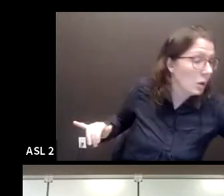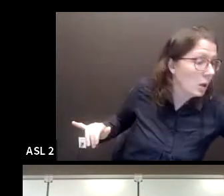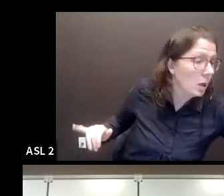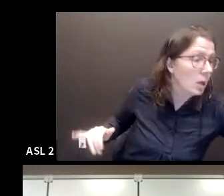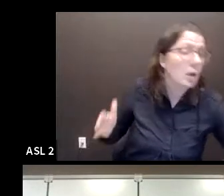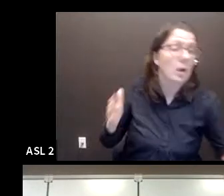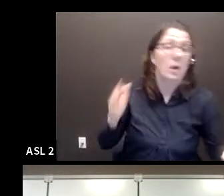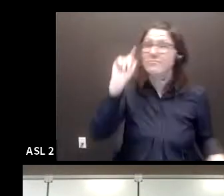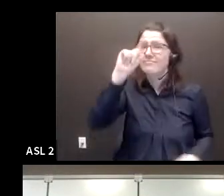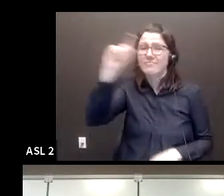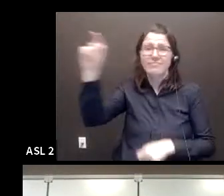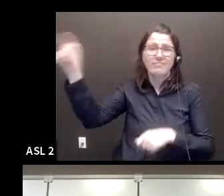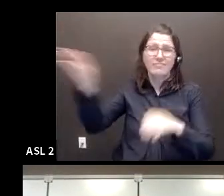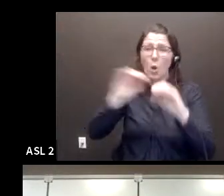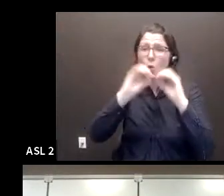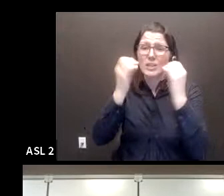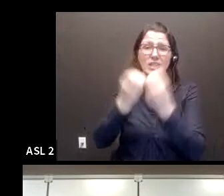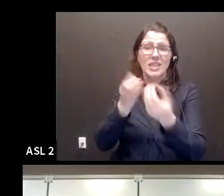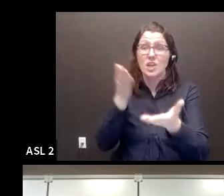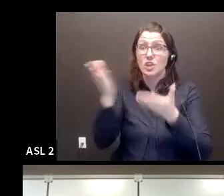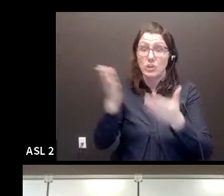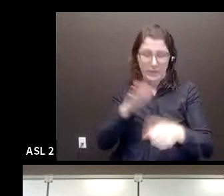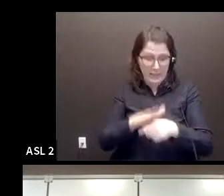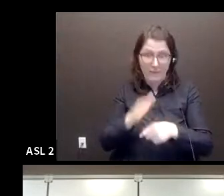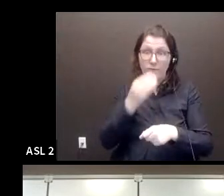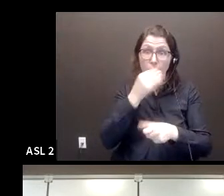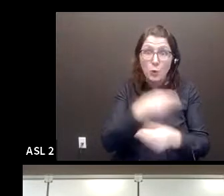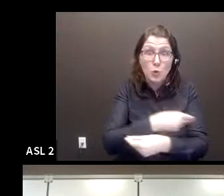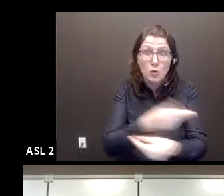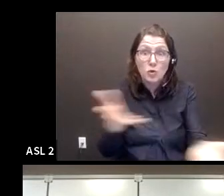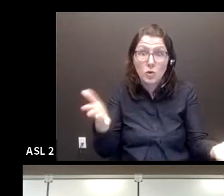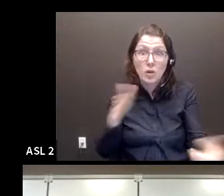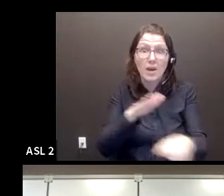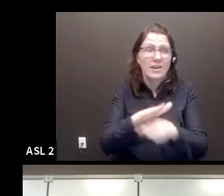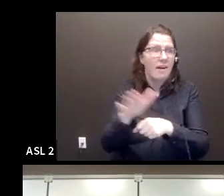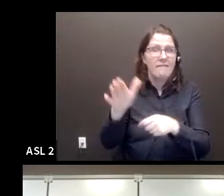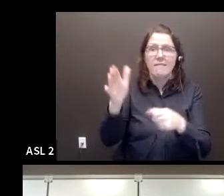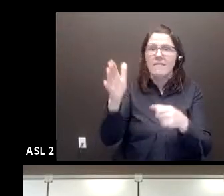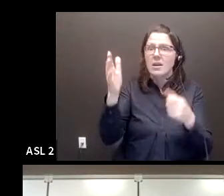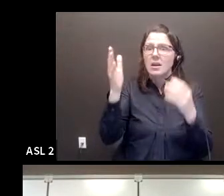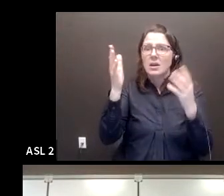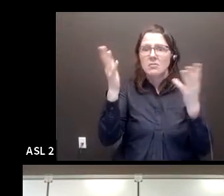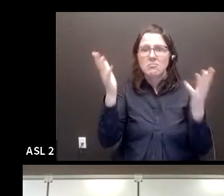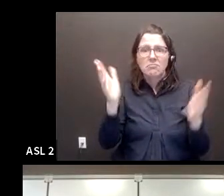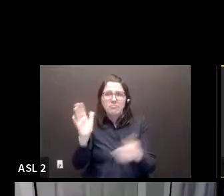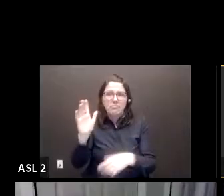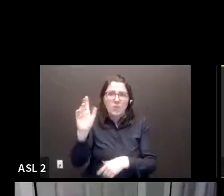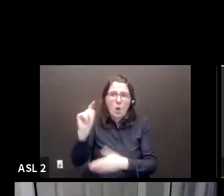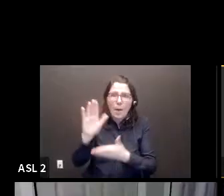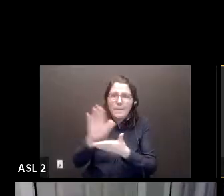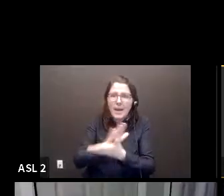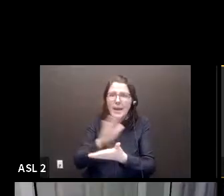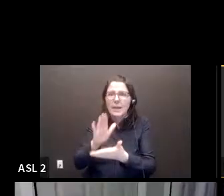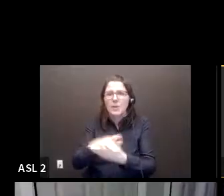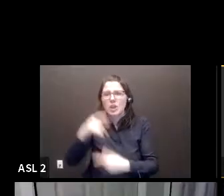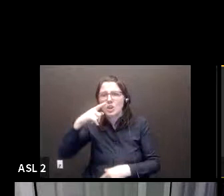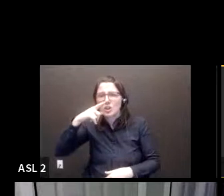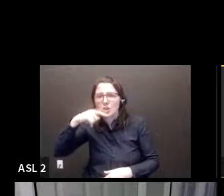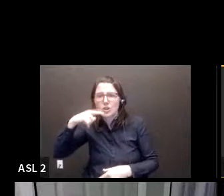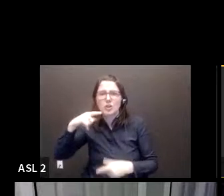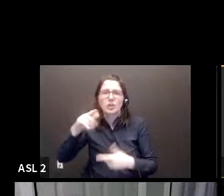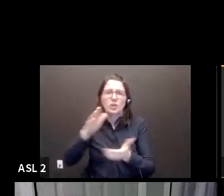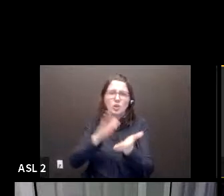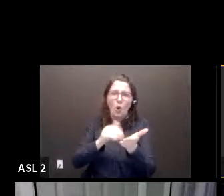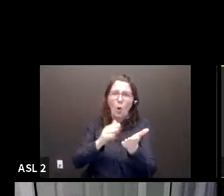enough you know toiletries for people um you know and it's just it's been awful and